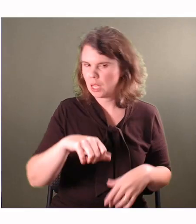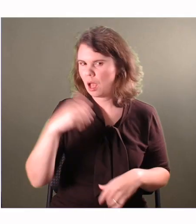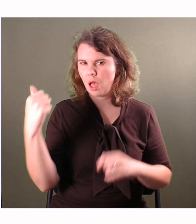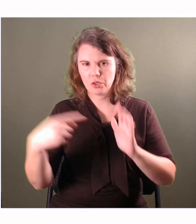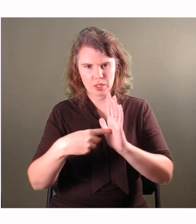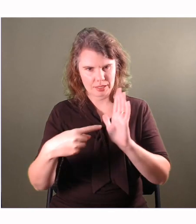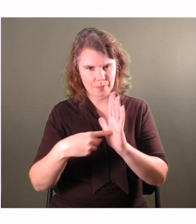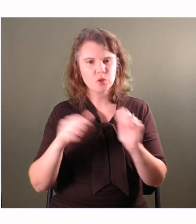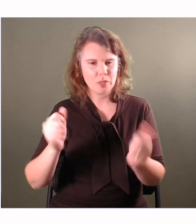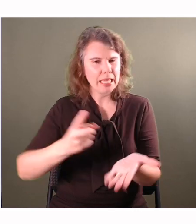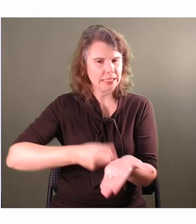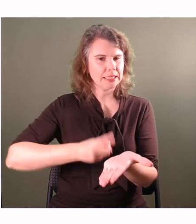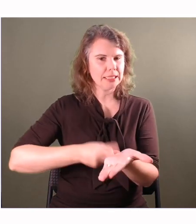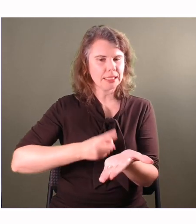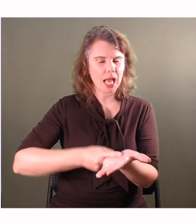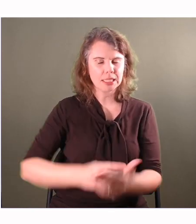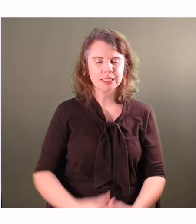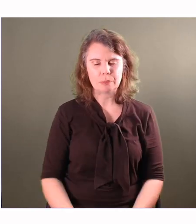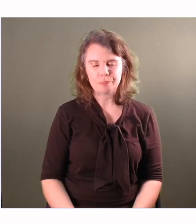we can perhaps discuss them